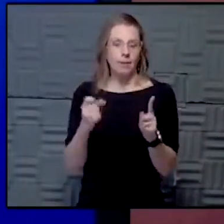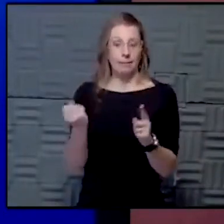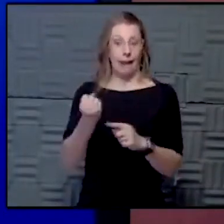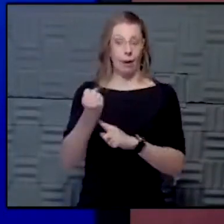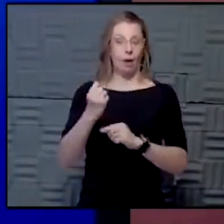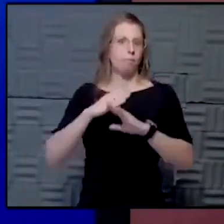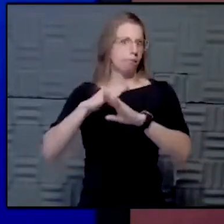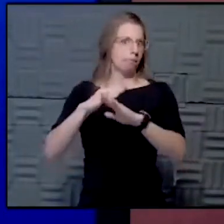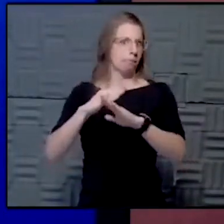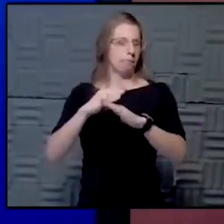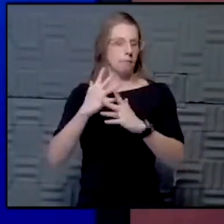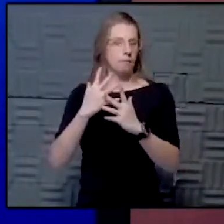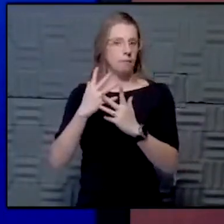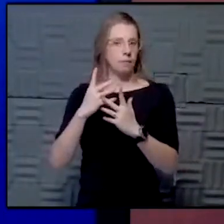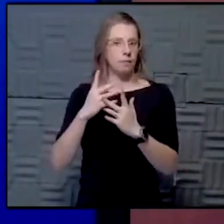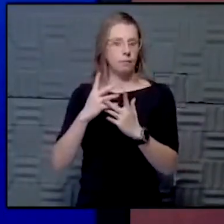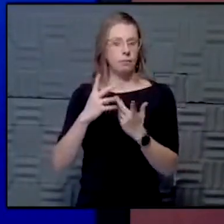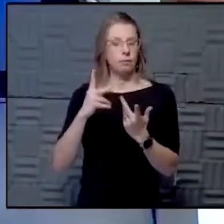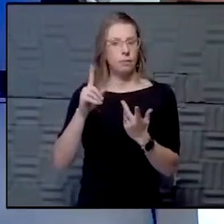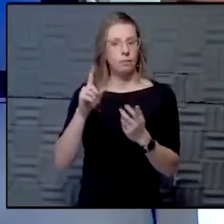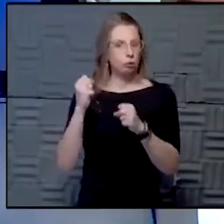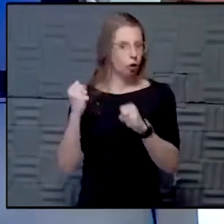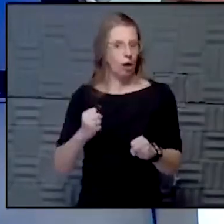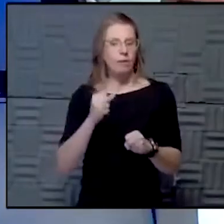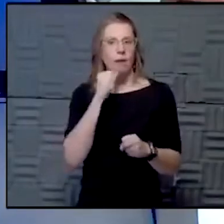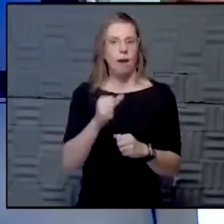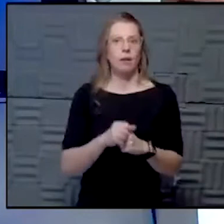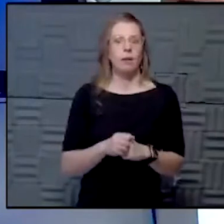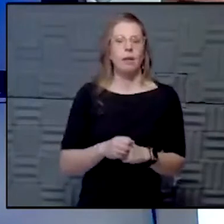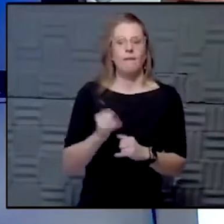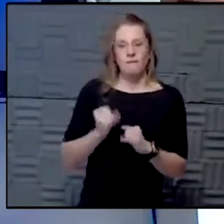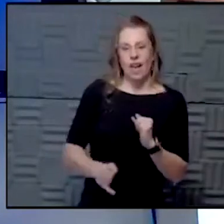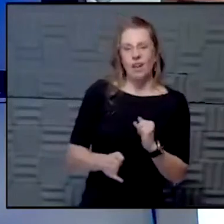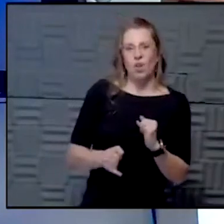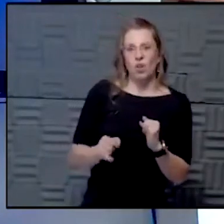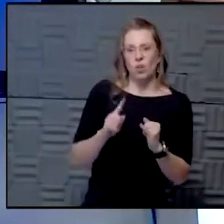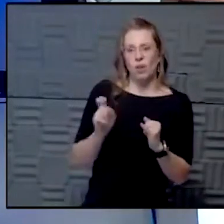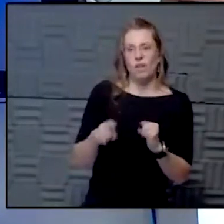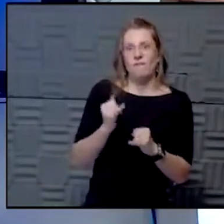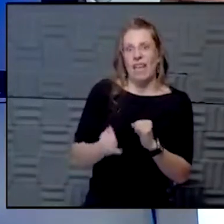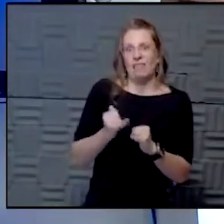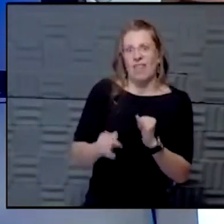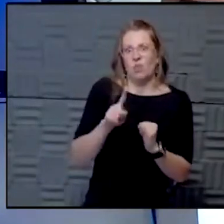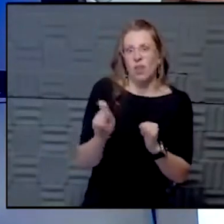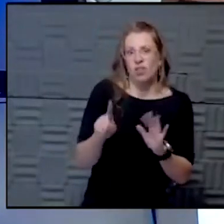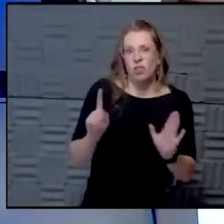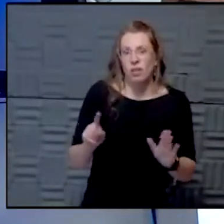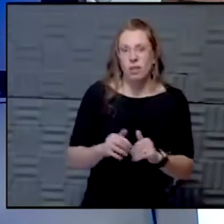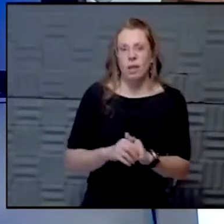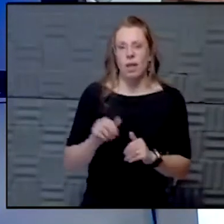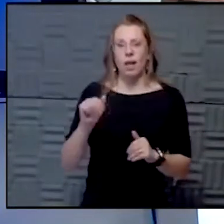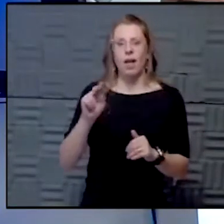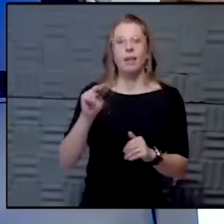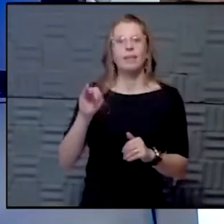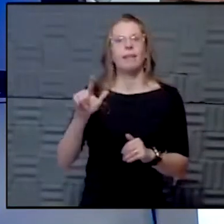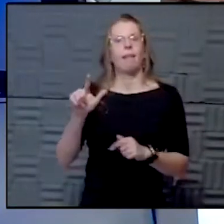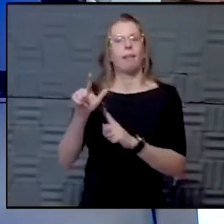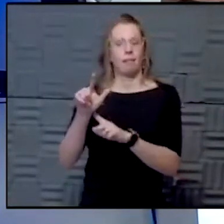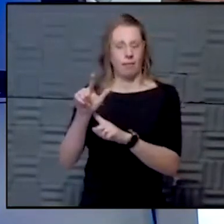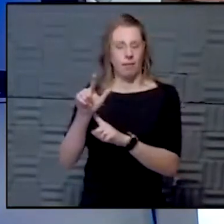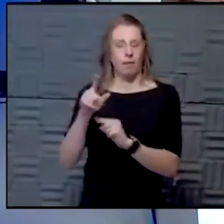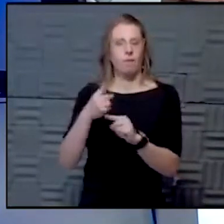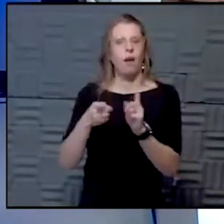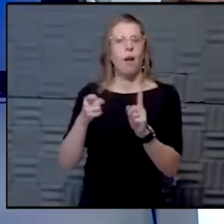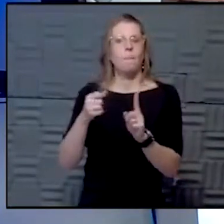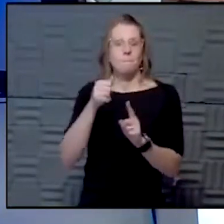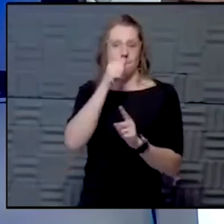big difference if you have a vaccine on Friday. And I know I said final, but this is the final, and it comes from Anil, who's one of our long Anil. haulers, Yeah.